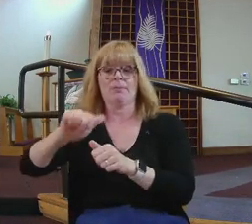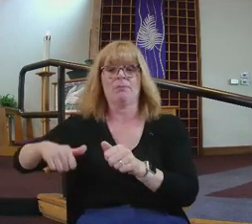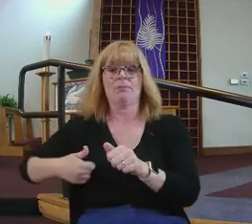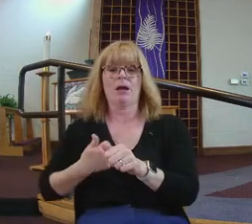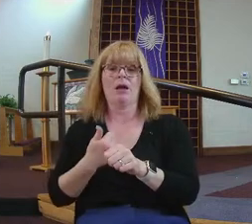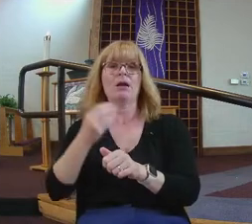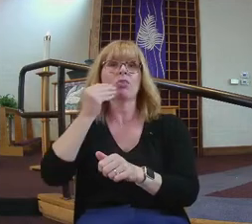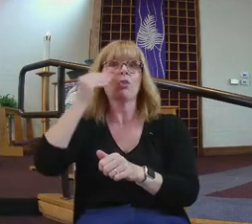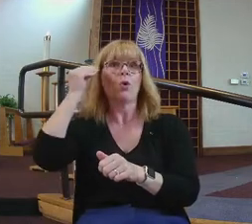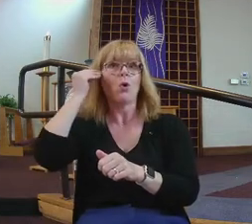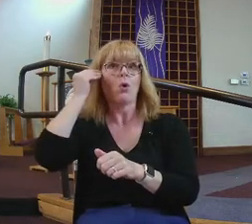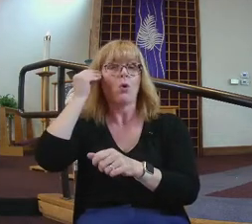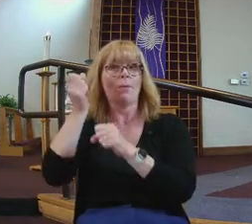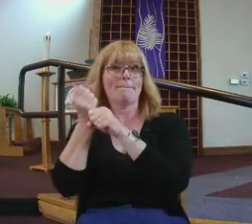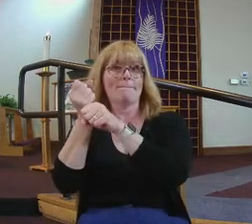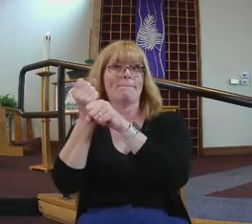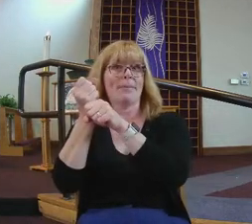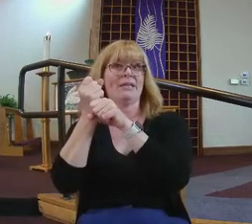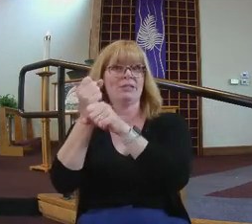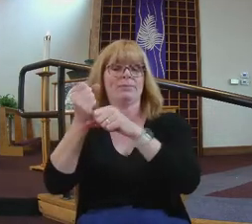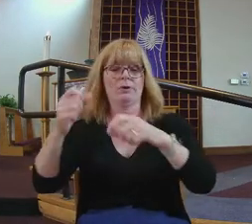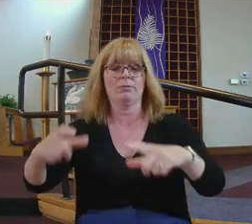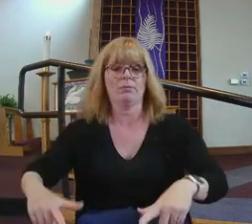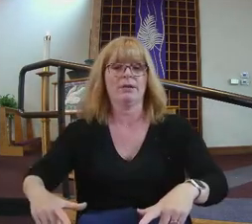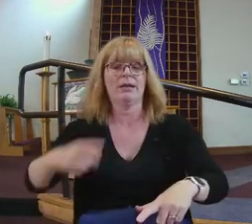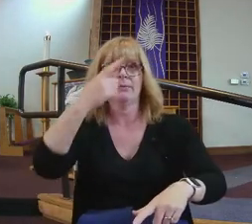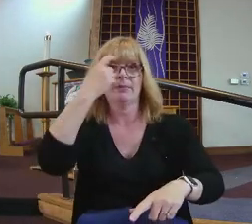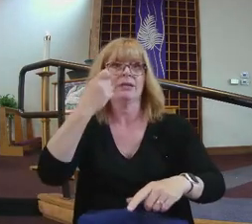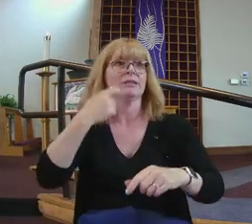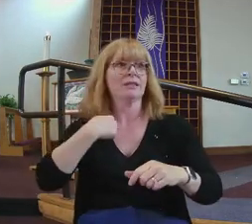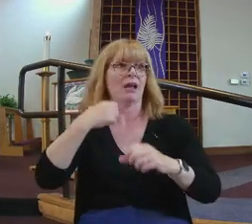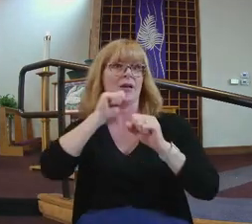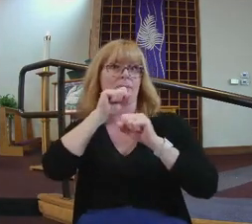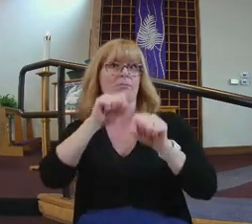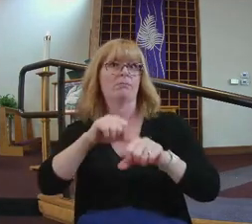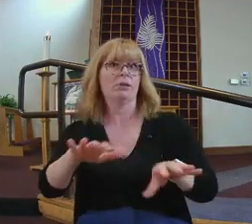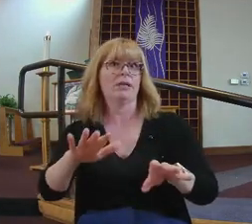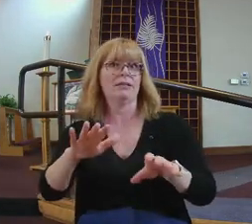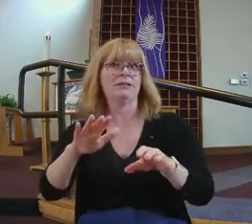blessing an entire minor league baseball team.